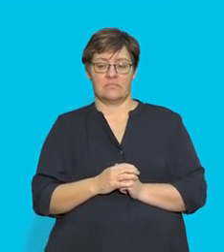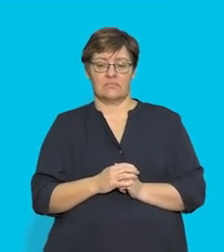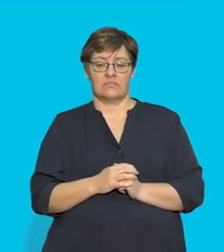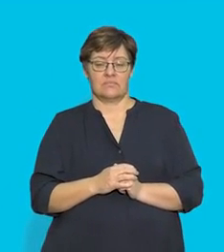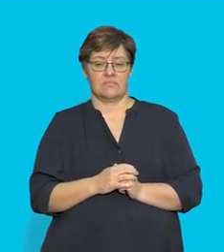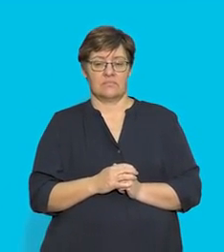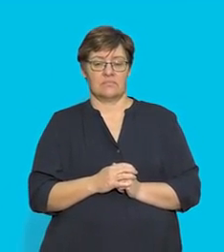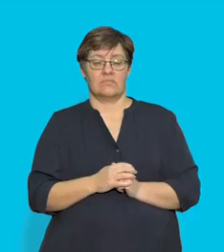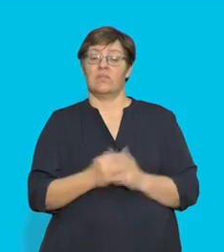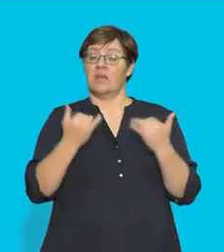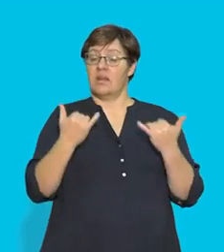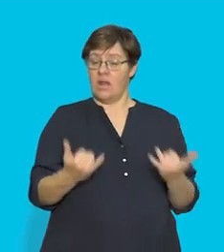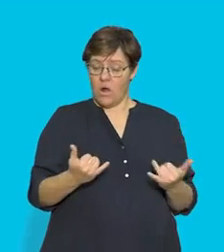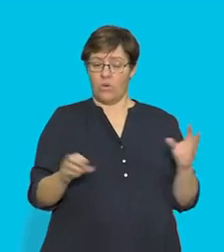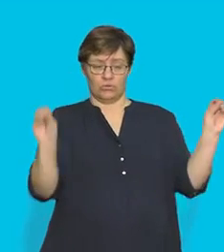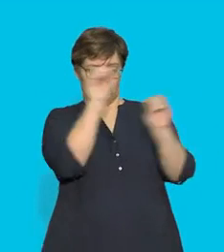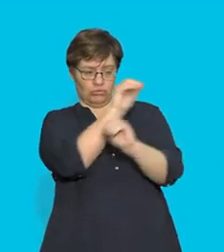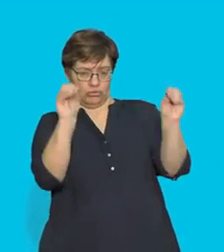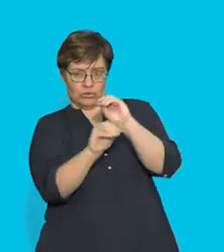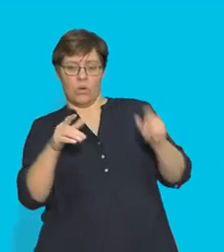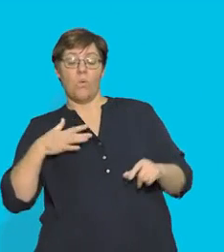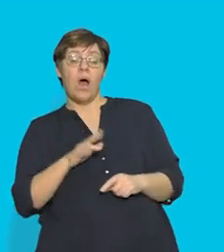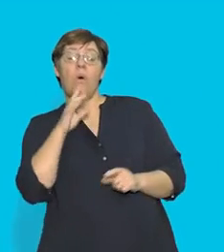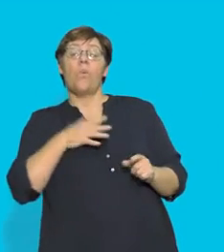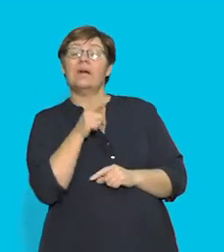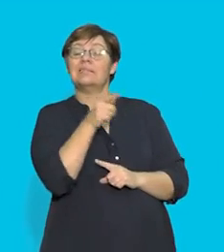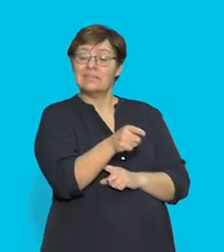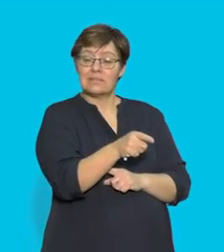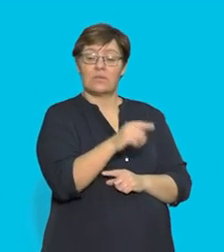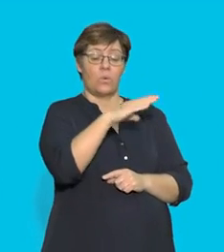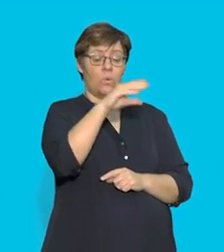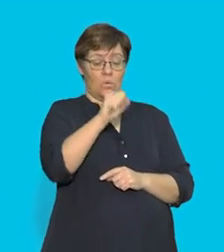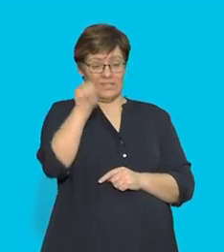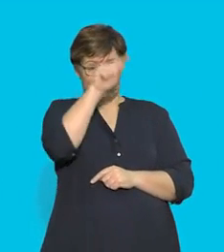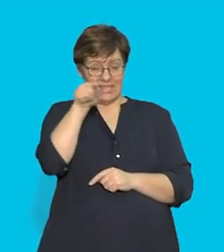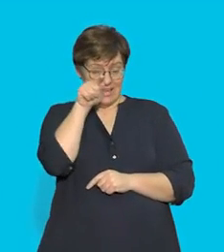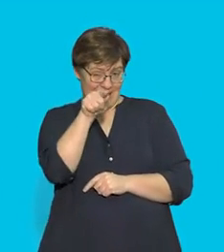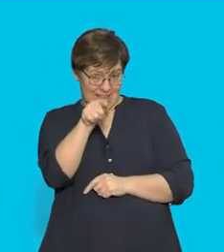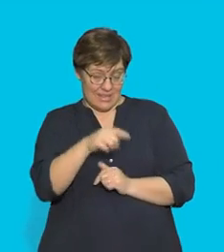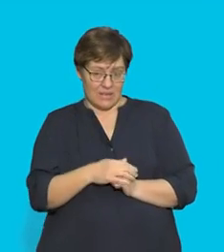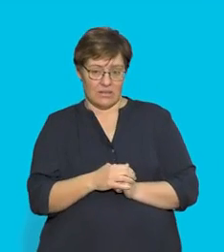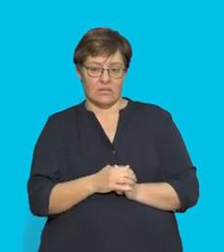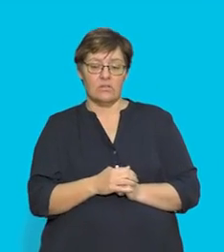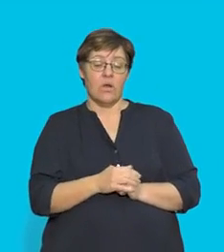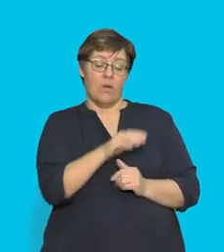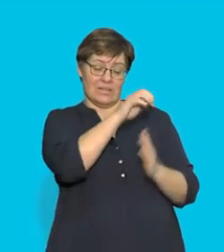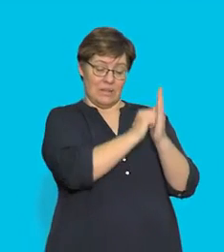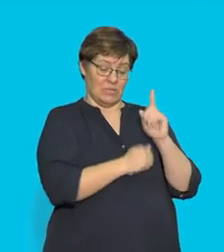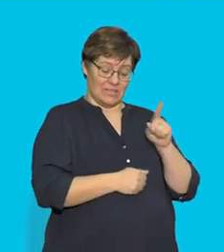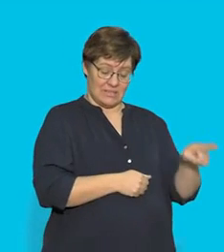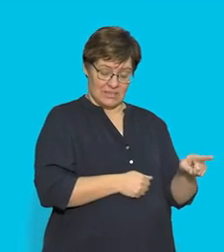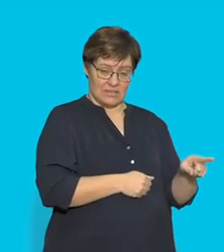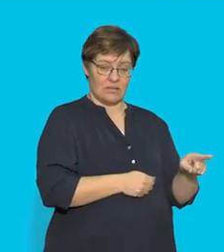is theta. Now we're going to rearrange this because remember we are looking for cos of theta. So we're going to make cos of theta the subject